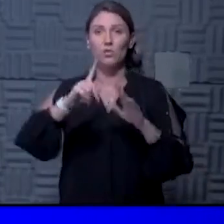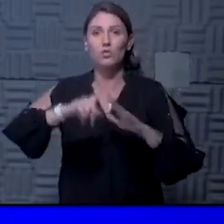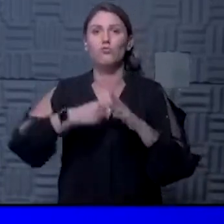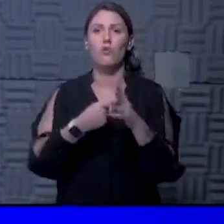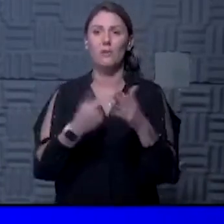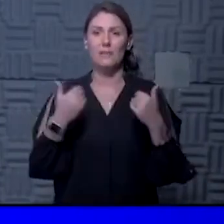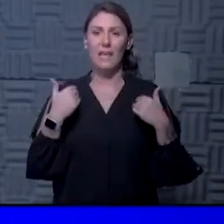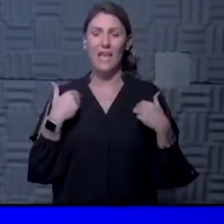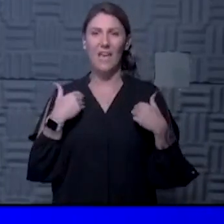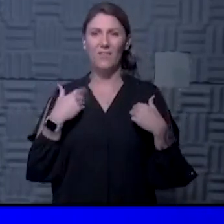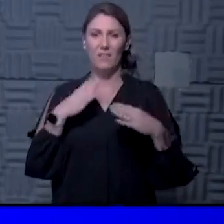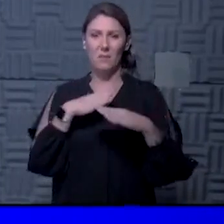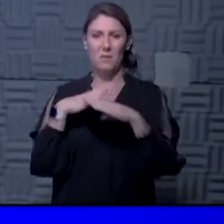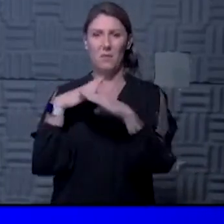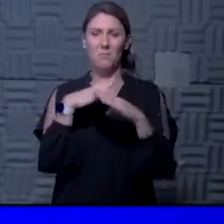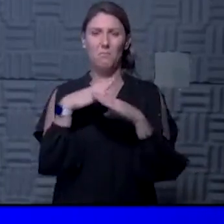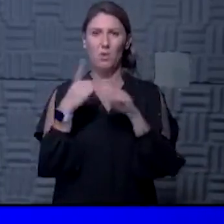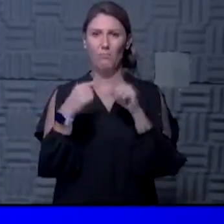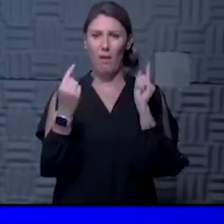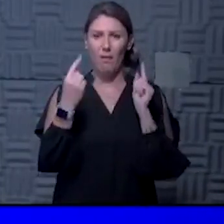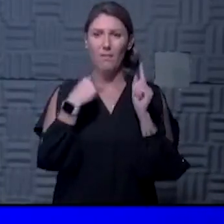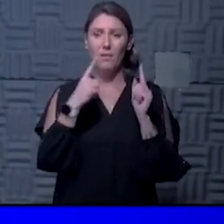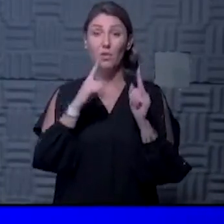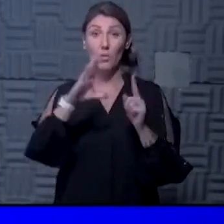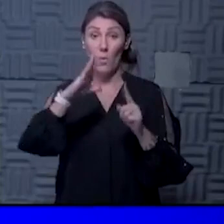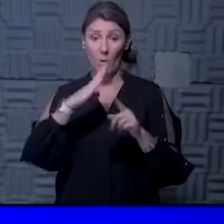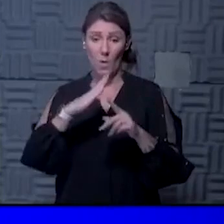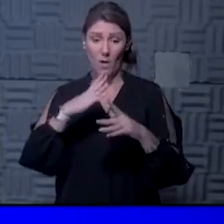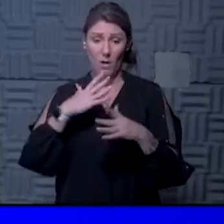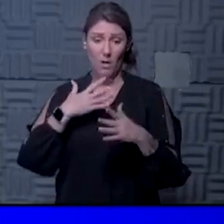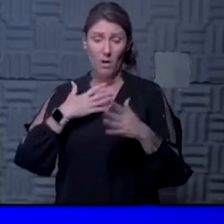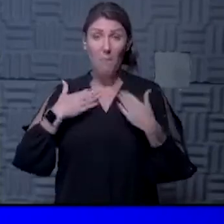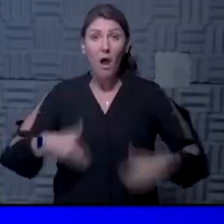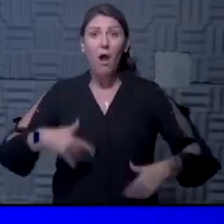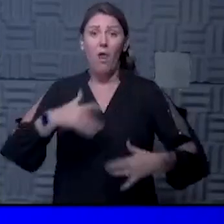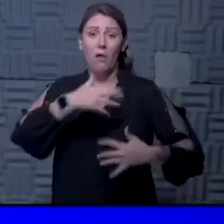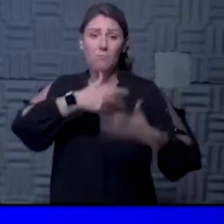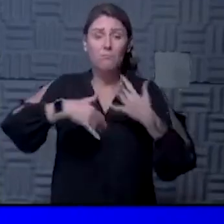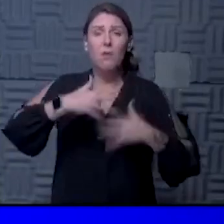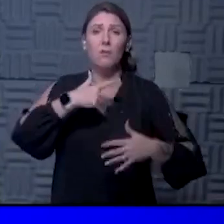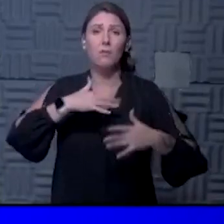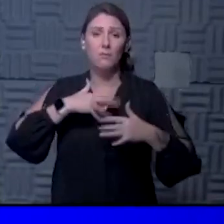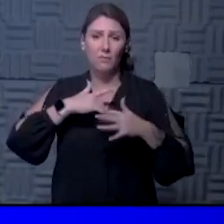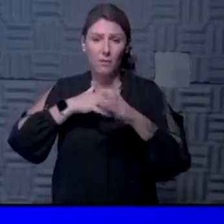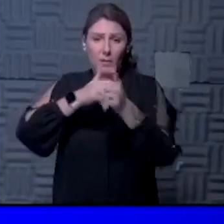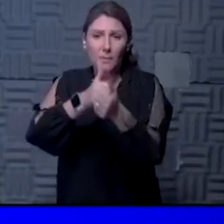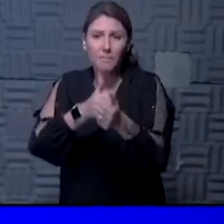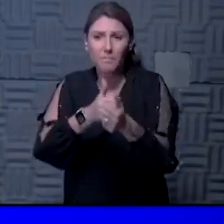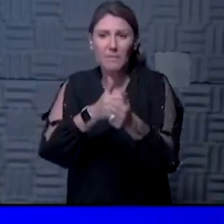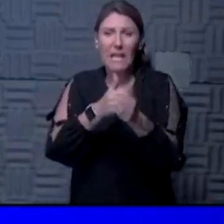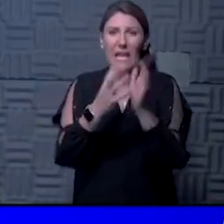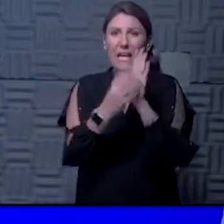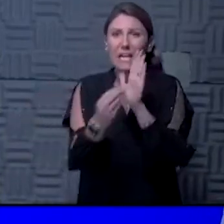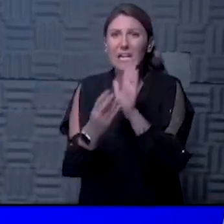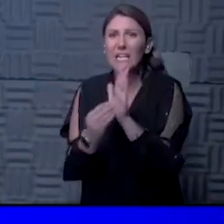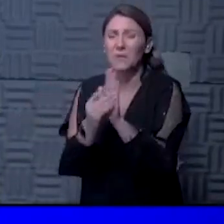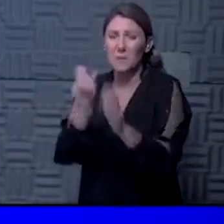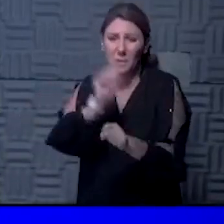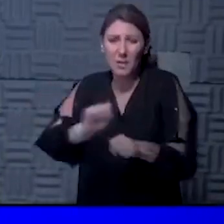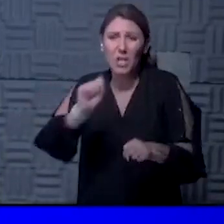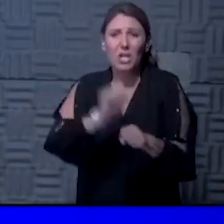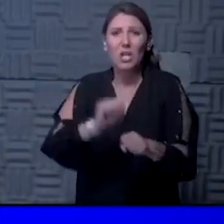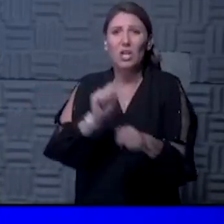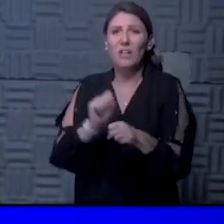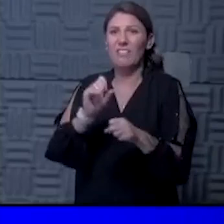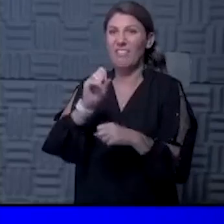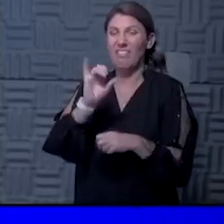really that immune dysregulation. You have your immune system catching up with the viral replication, going into overdrive. You hear about that